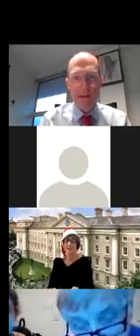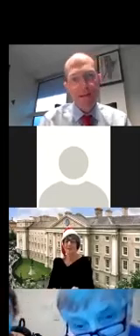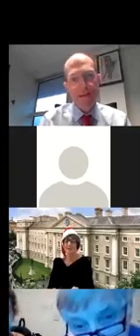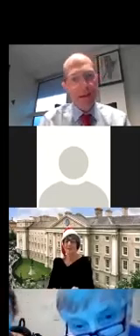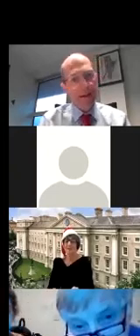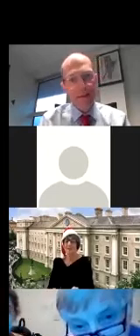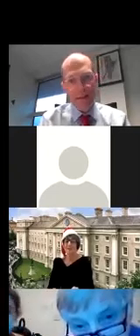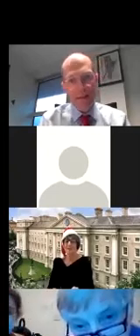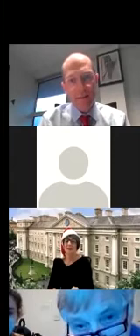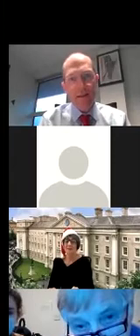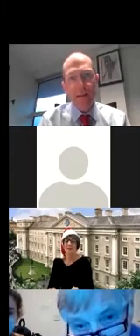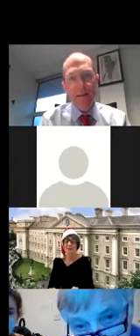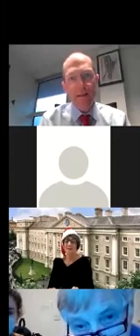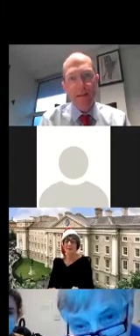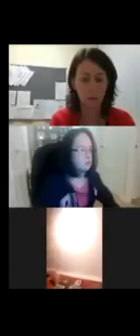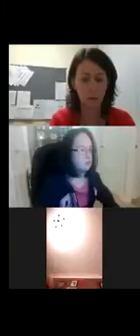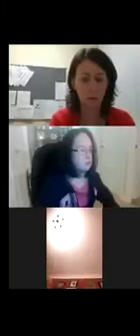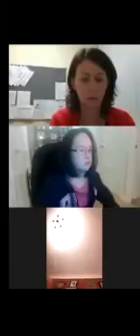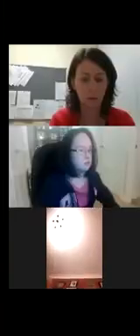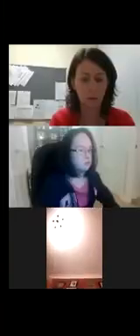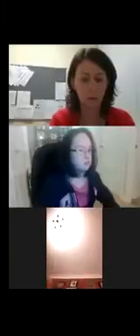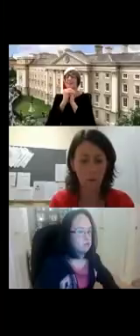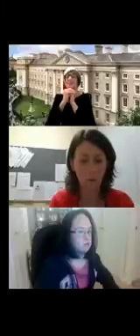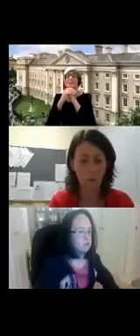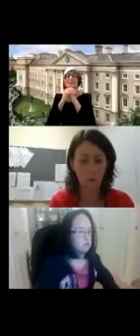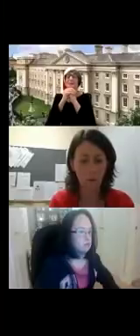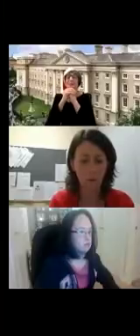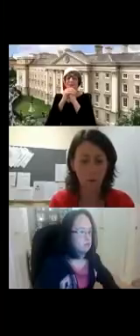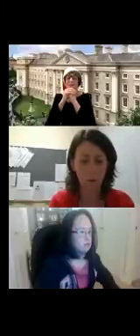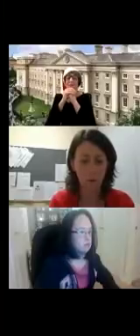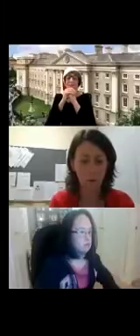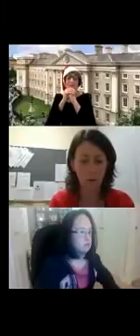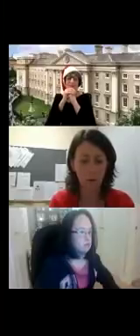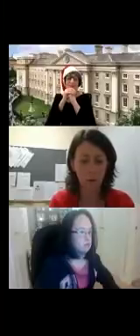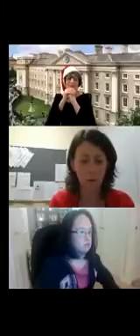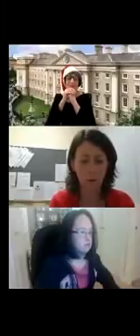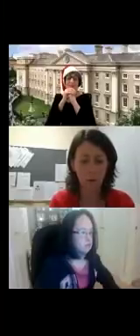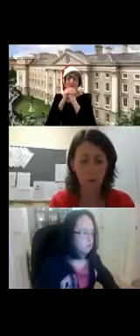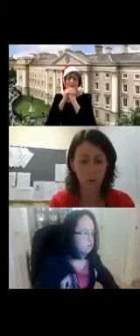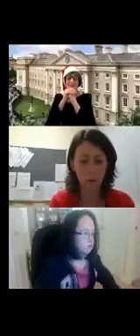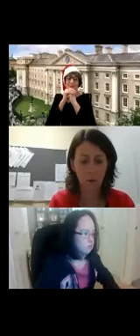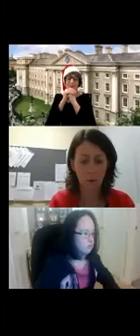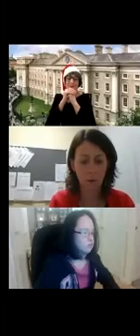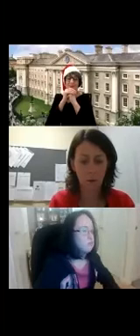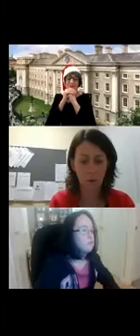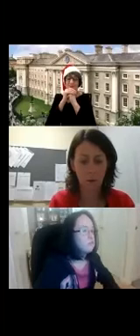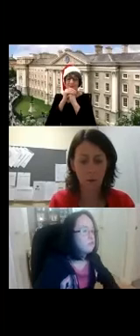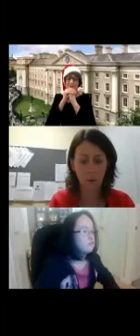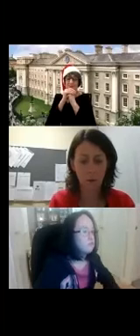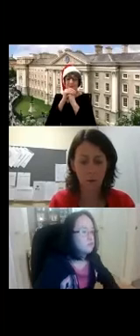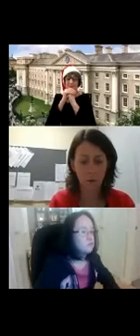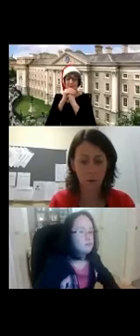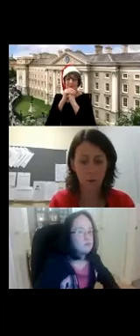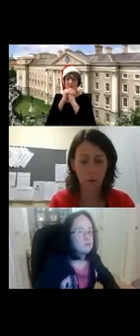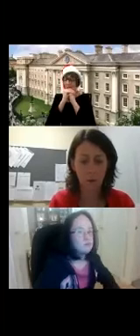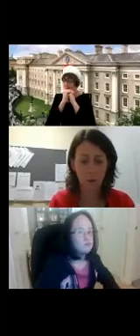restricted like this things improve and pandemics pass so that's my first piece of advice for you this